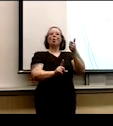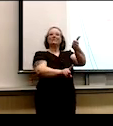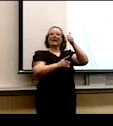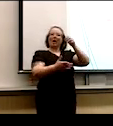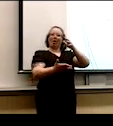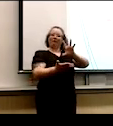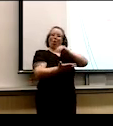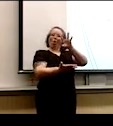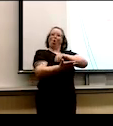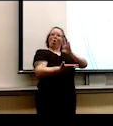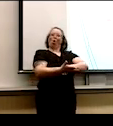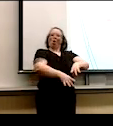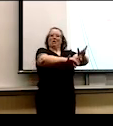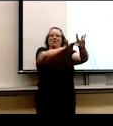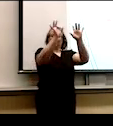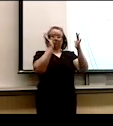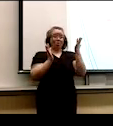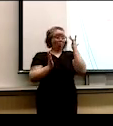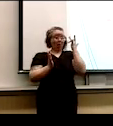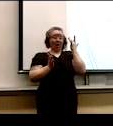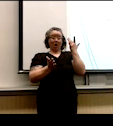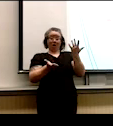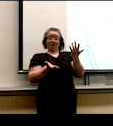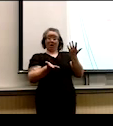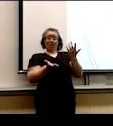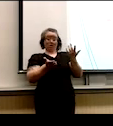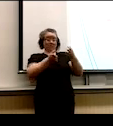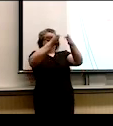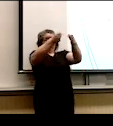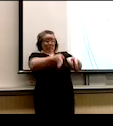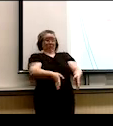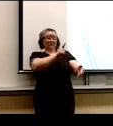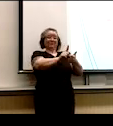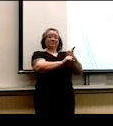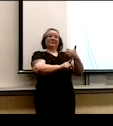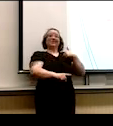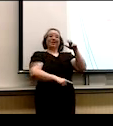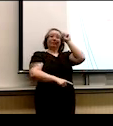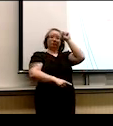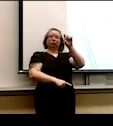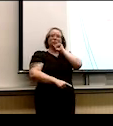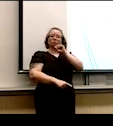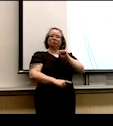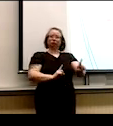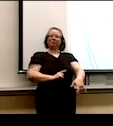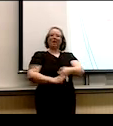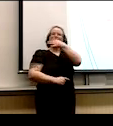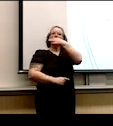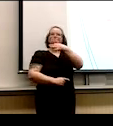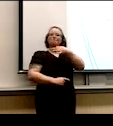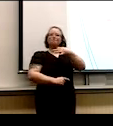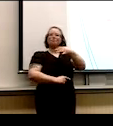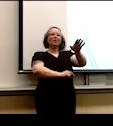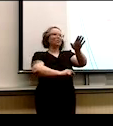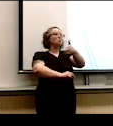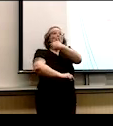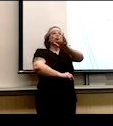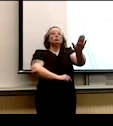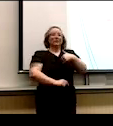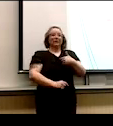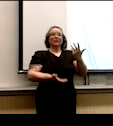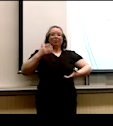syndrome who played like 2 instruments, right? And they can read music. So that's education also. So